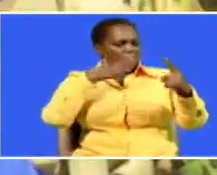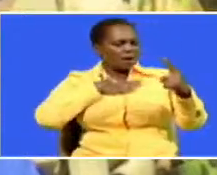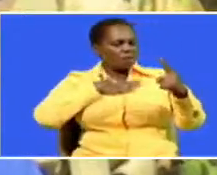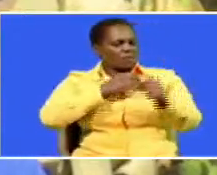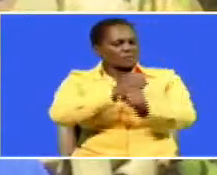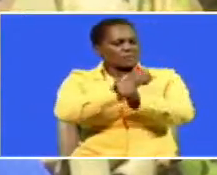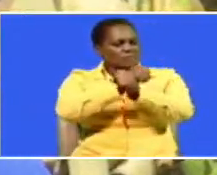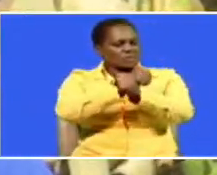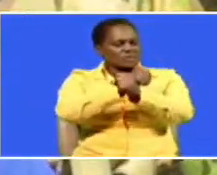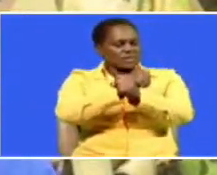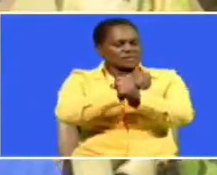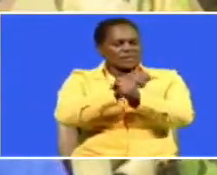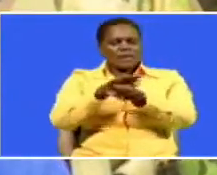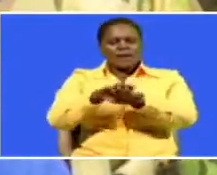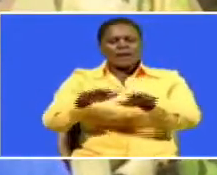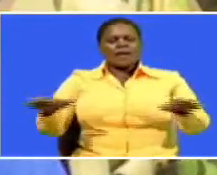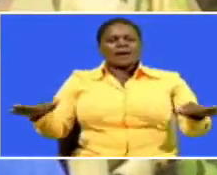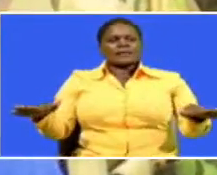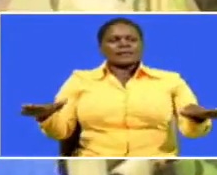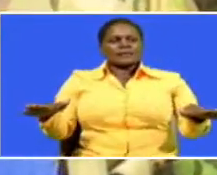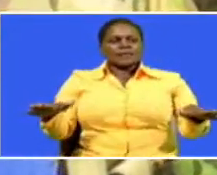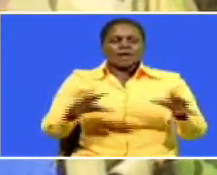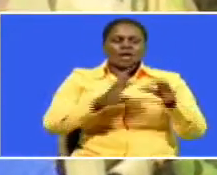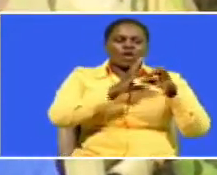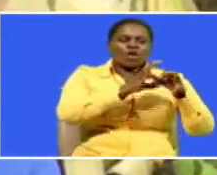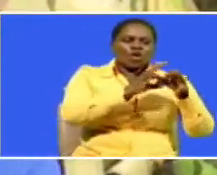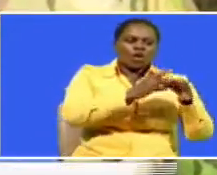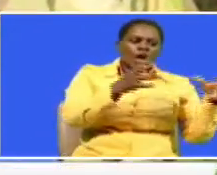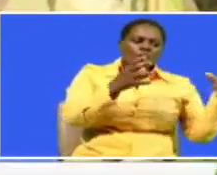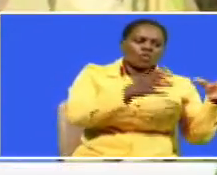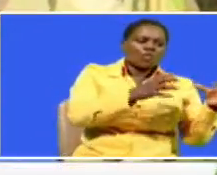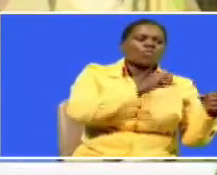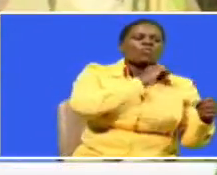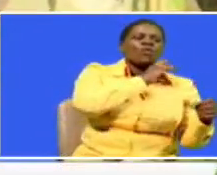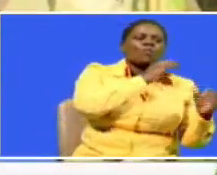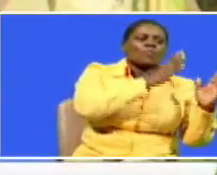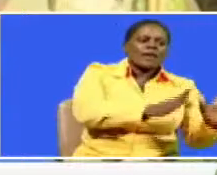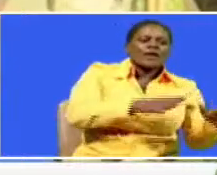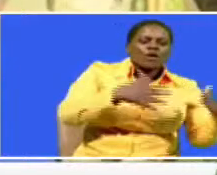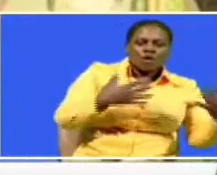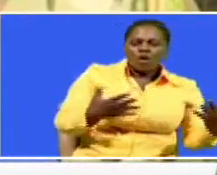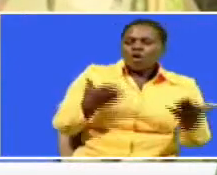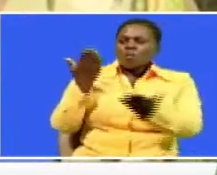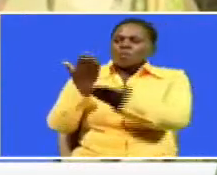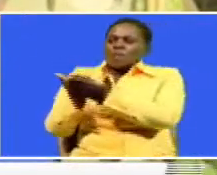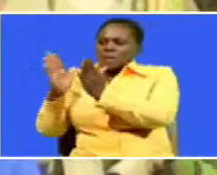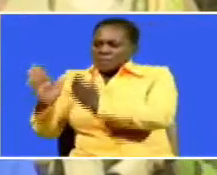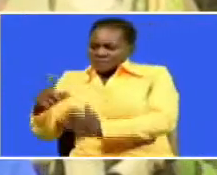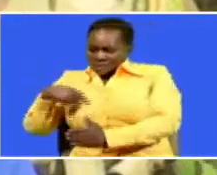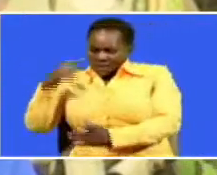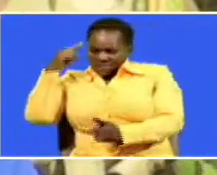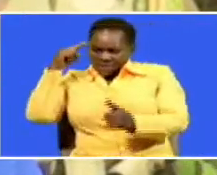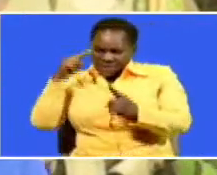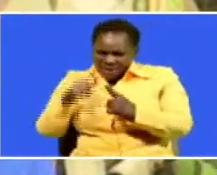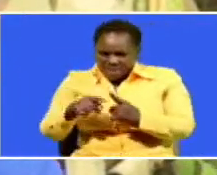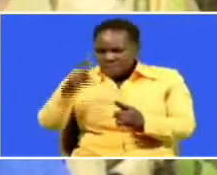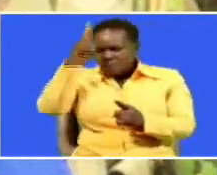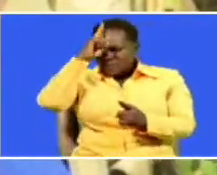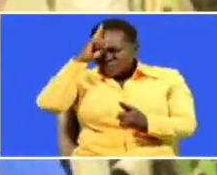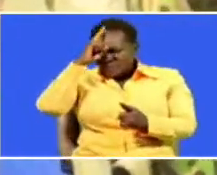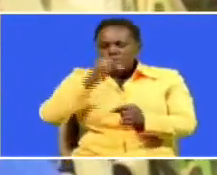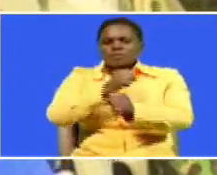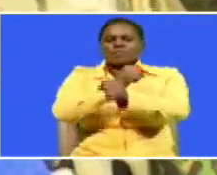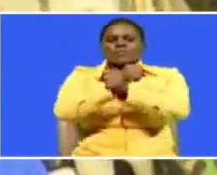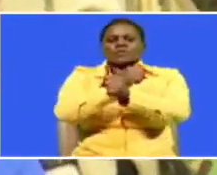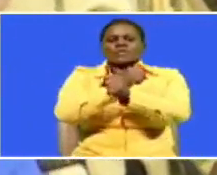to protect the property, whether it belongs to the plaintiff or the applicant or whoever. Our aim here is to protect